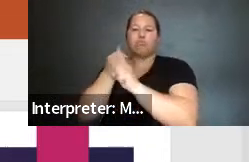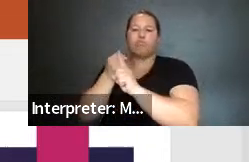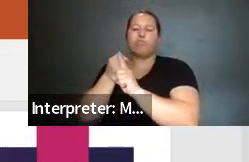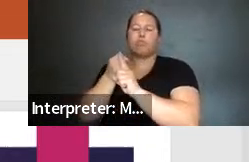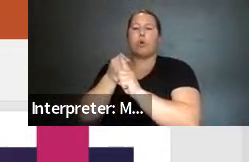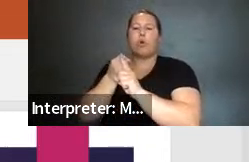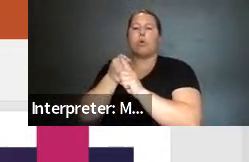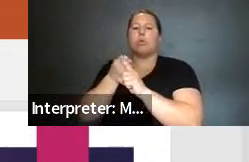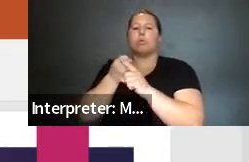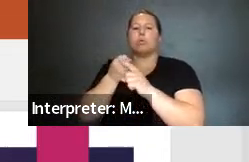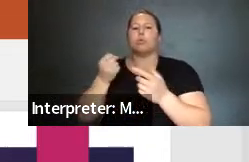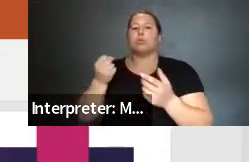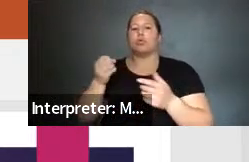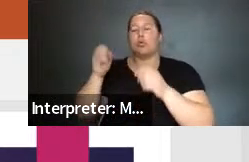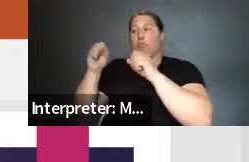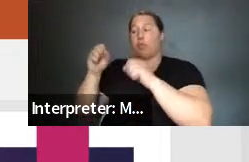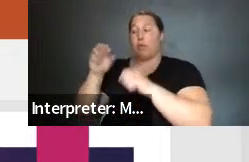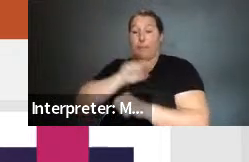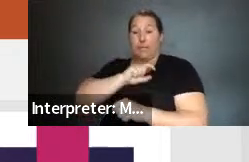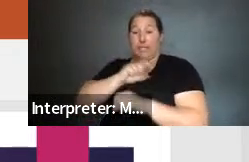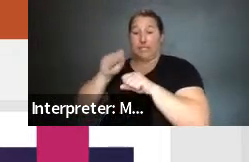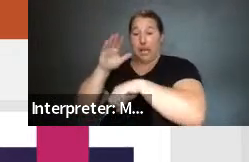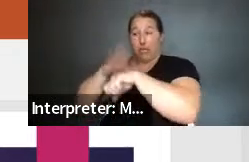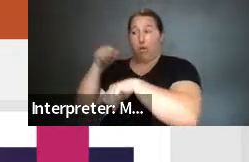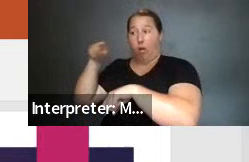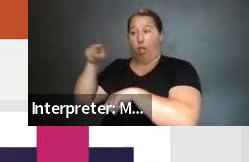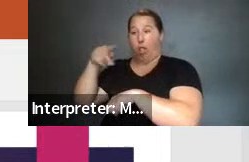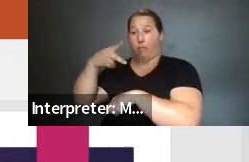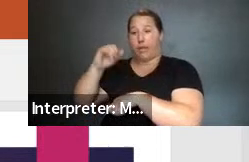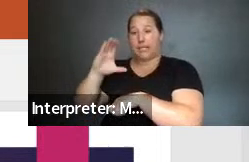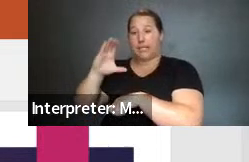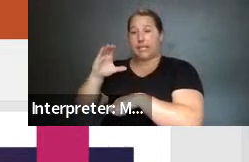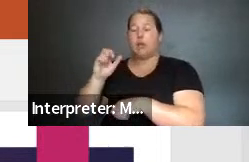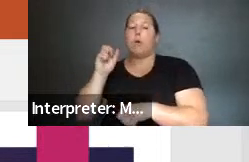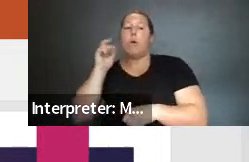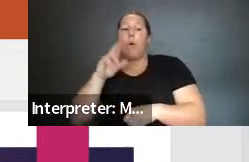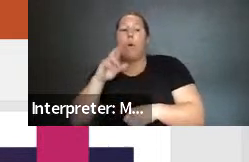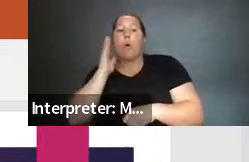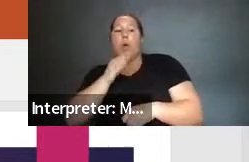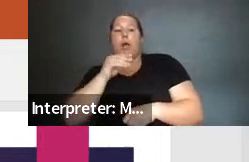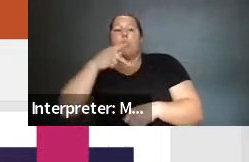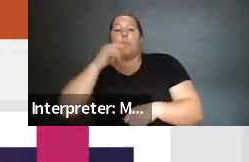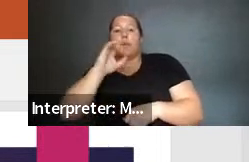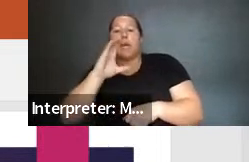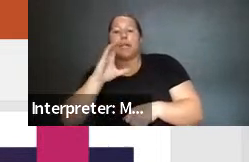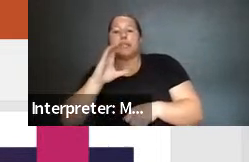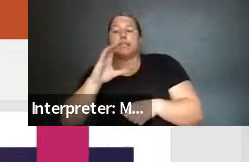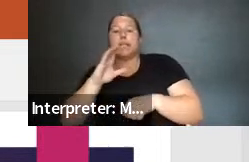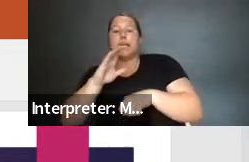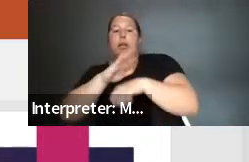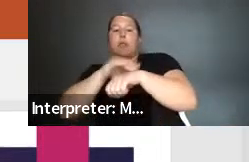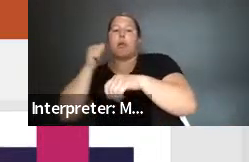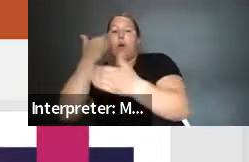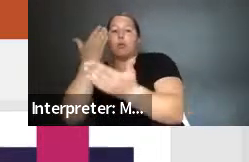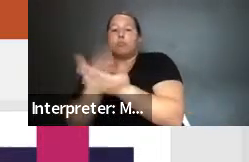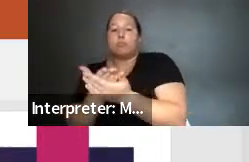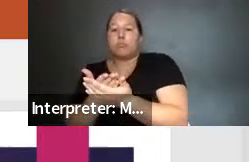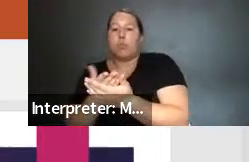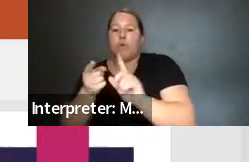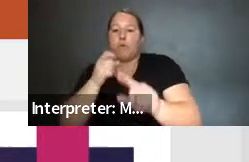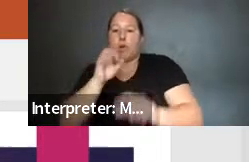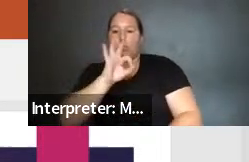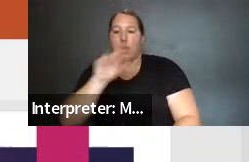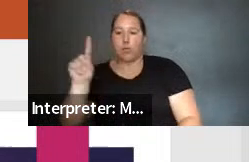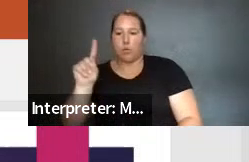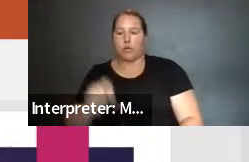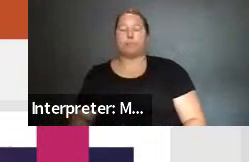dispatched from 911 for these types, regardless if there's a mental health component? I know Aaliyah is